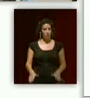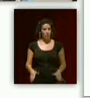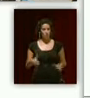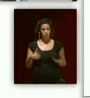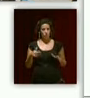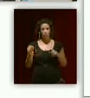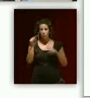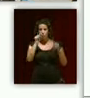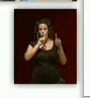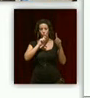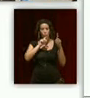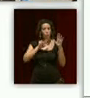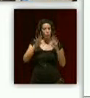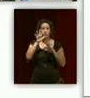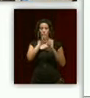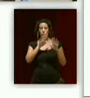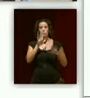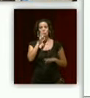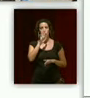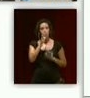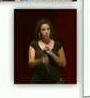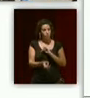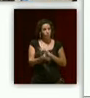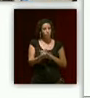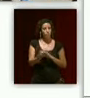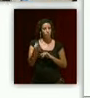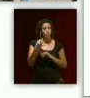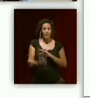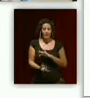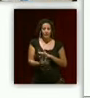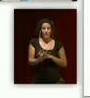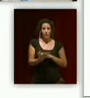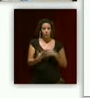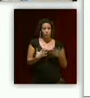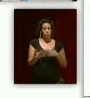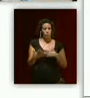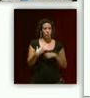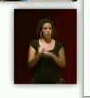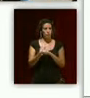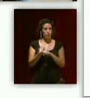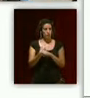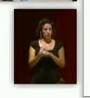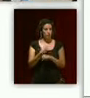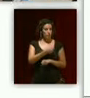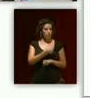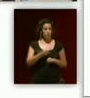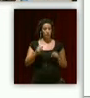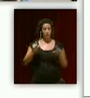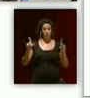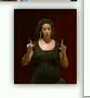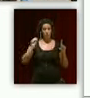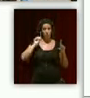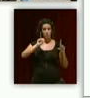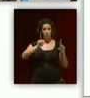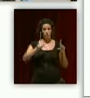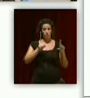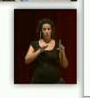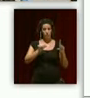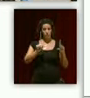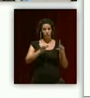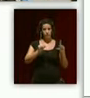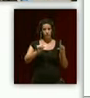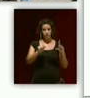At the very beginning you might find this slightly difficult with all these different options, but that is the reason why we have